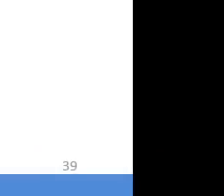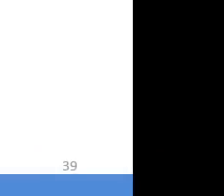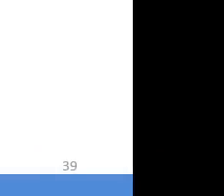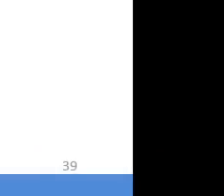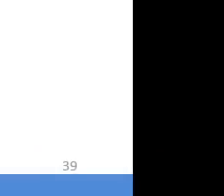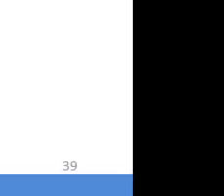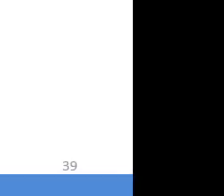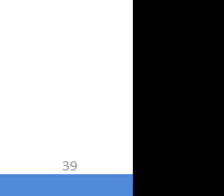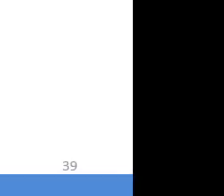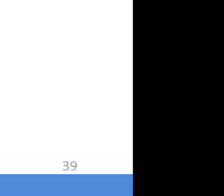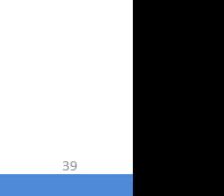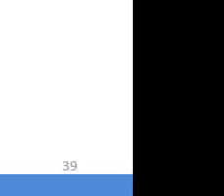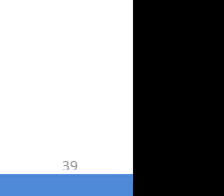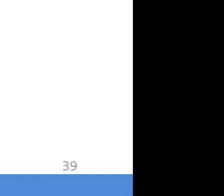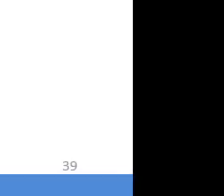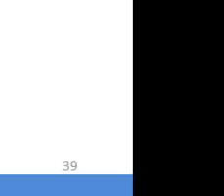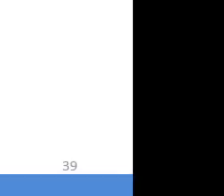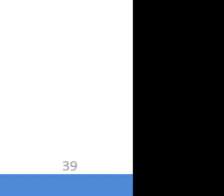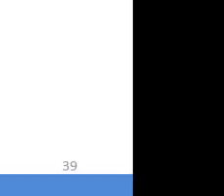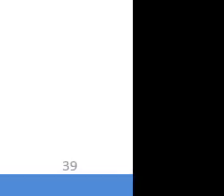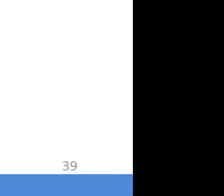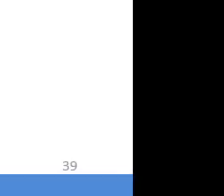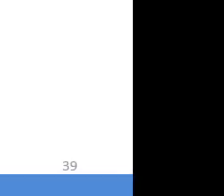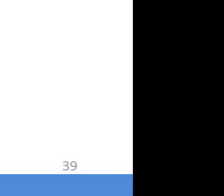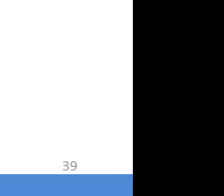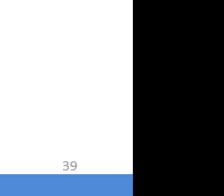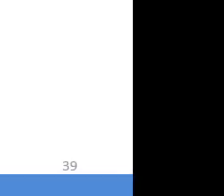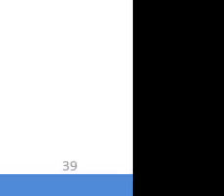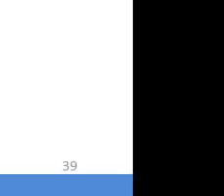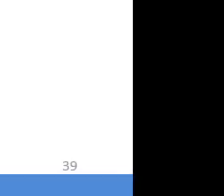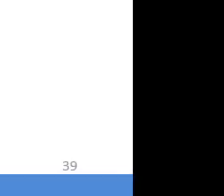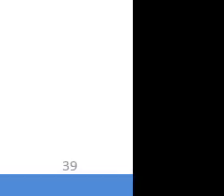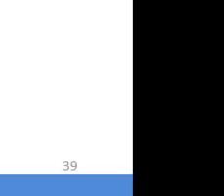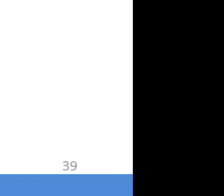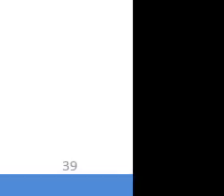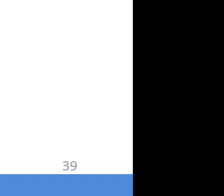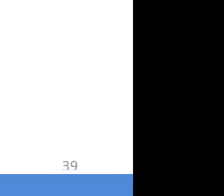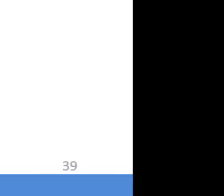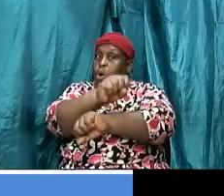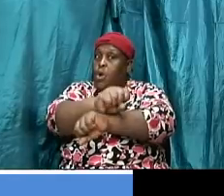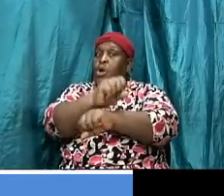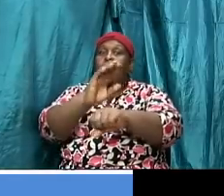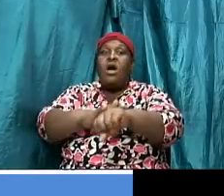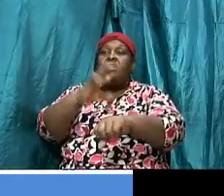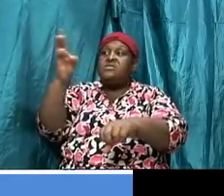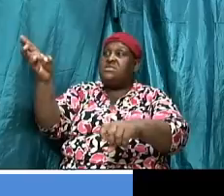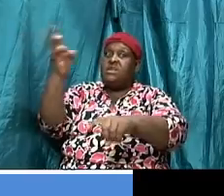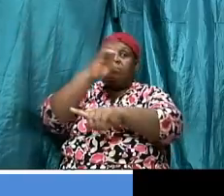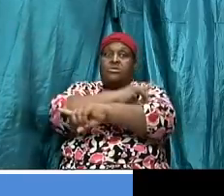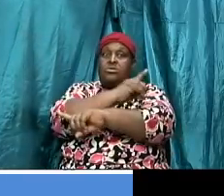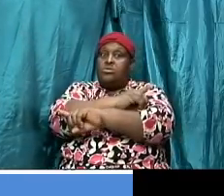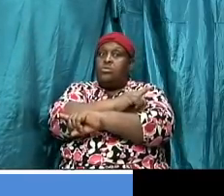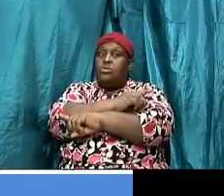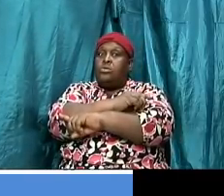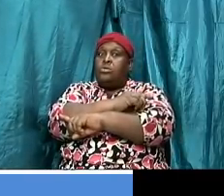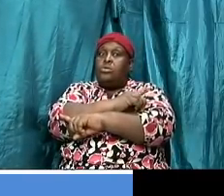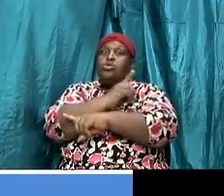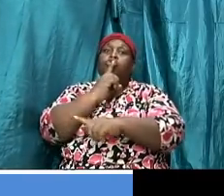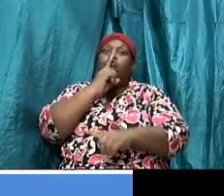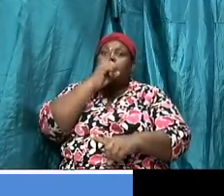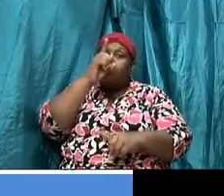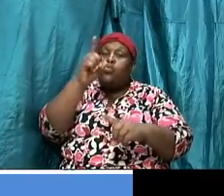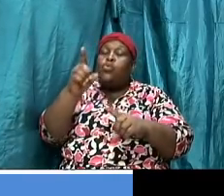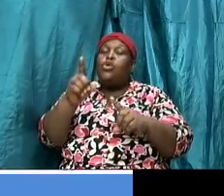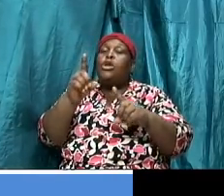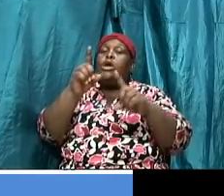Lord. Then he goes on to say, whosoever doeth any work in the Sabbath day, he shall surely be